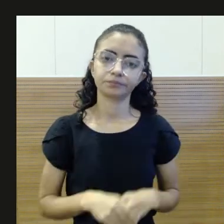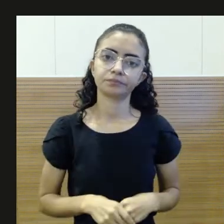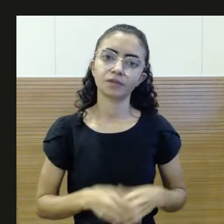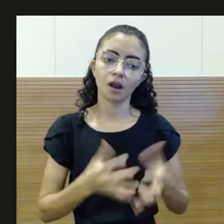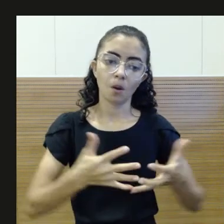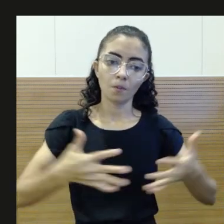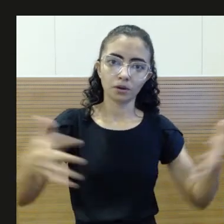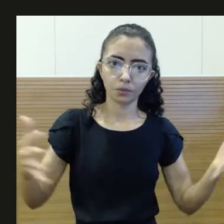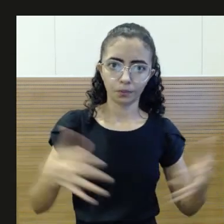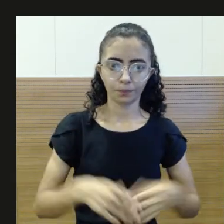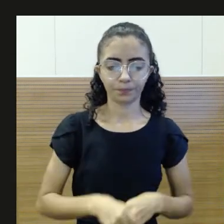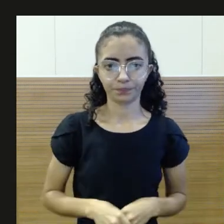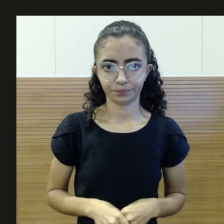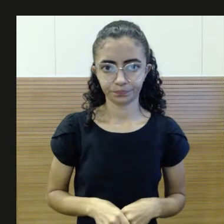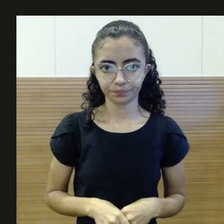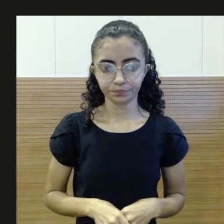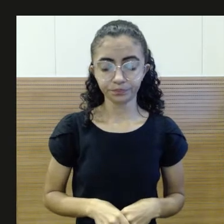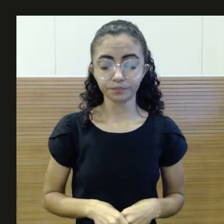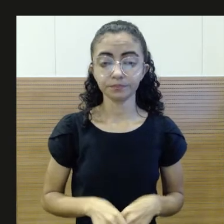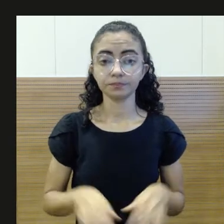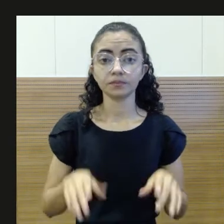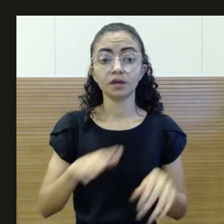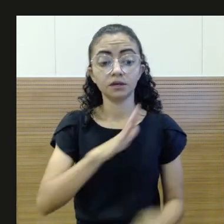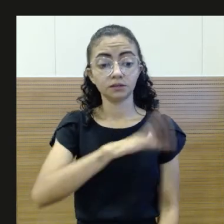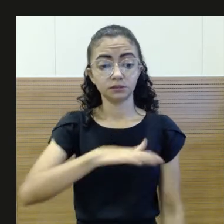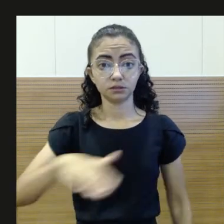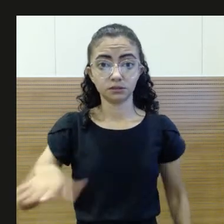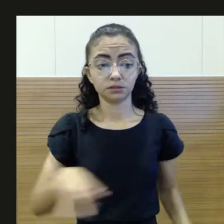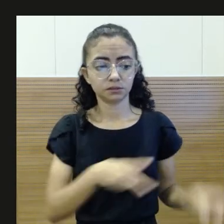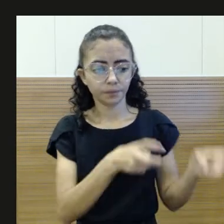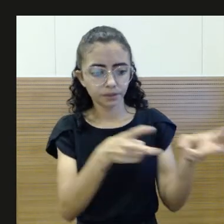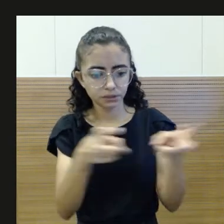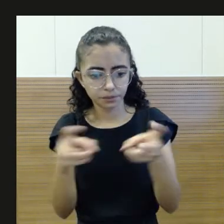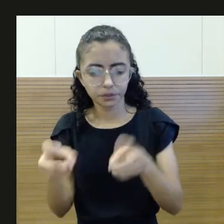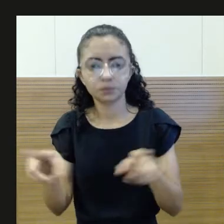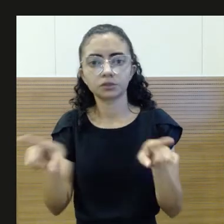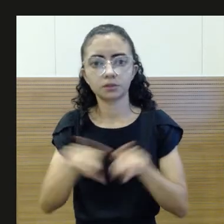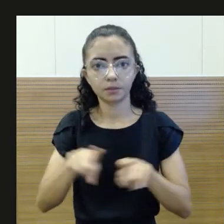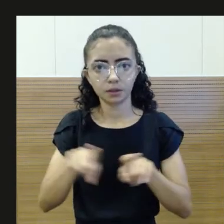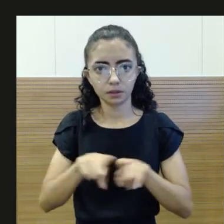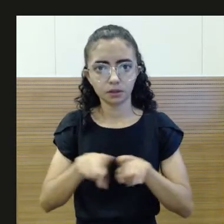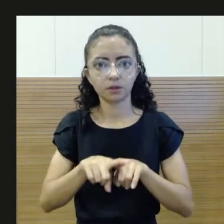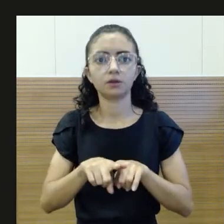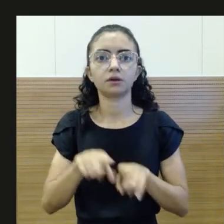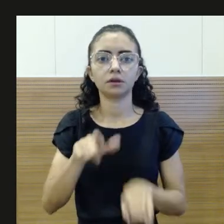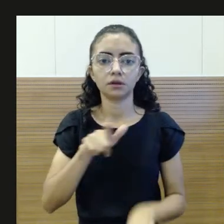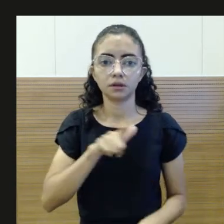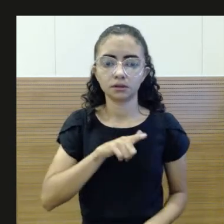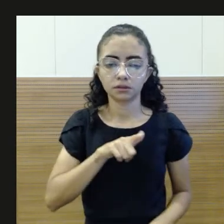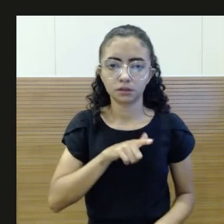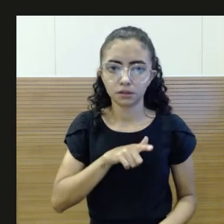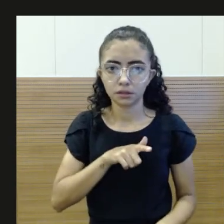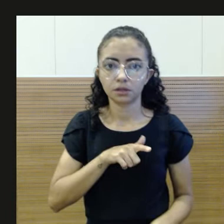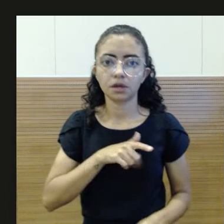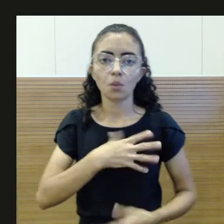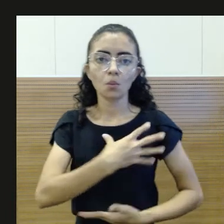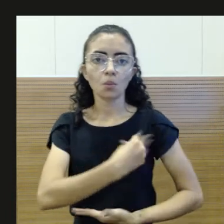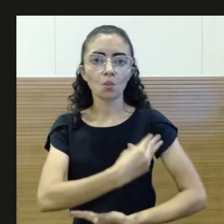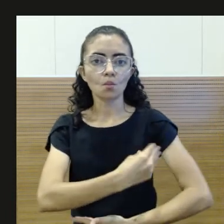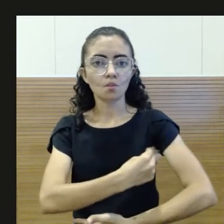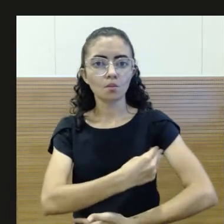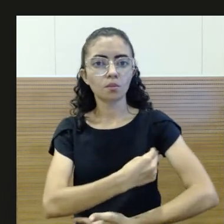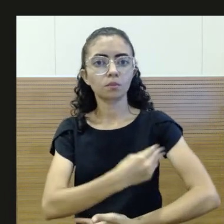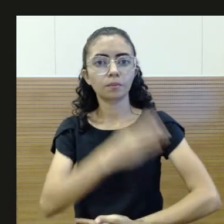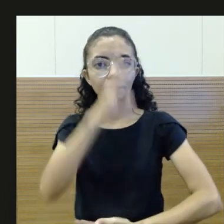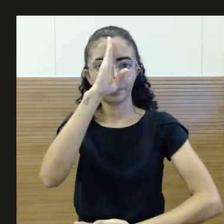that protect the health and what are the ones that increase the risk? That's why it is so important to have a clear message